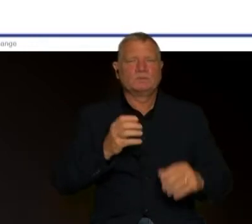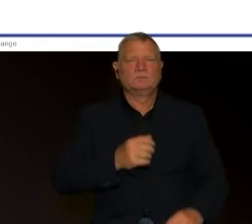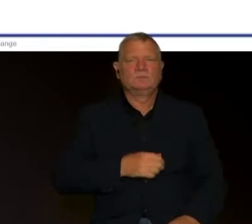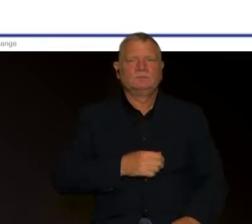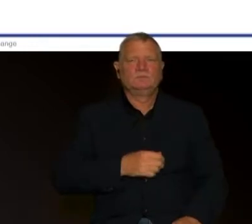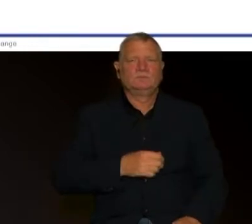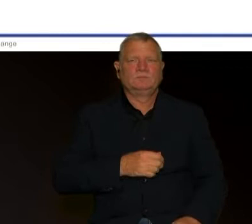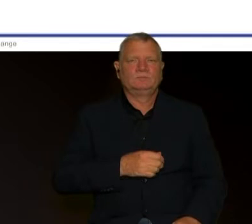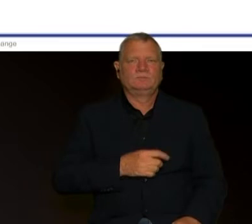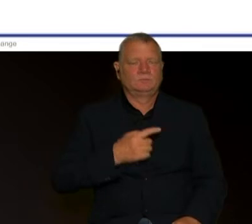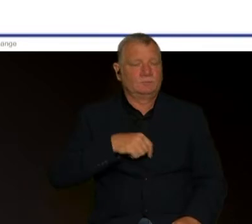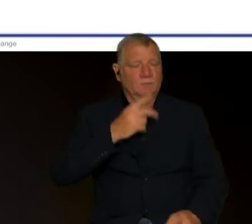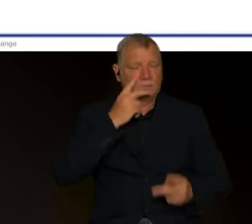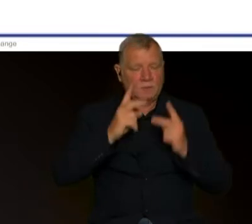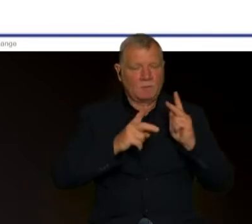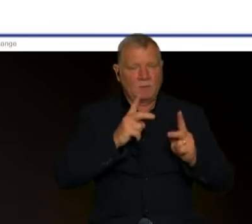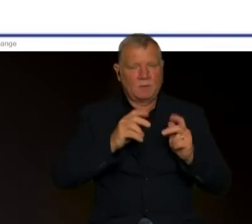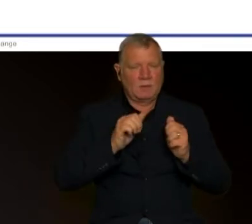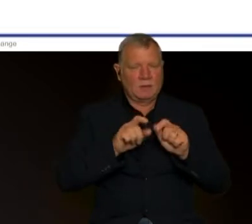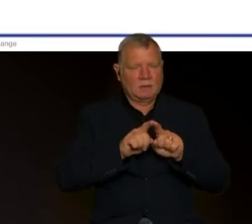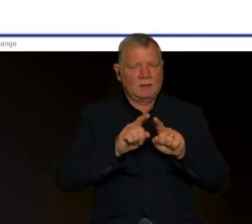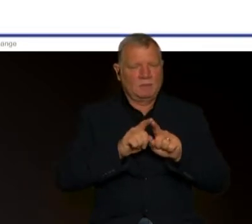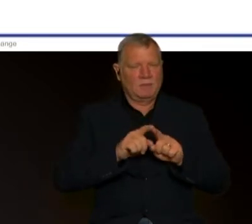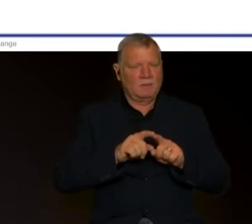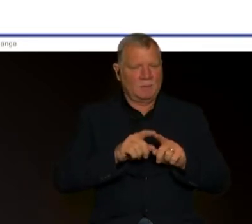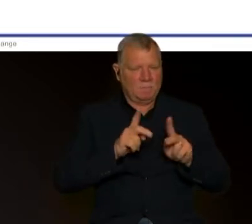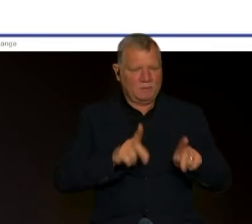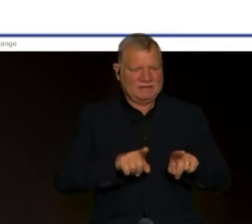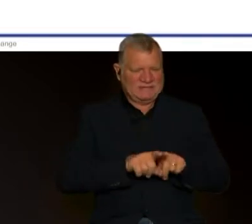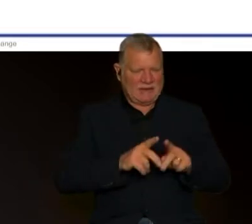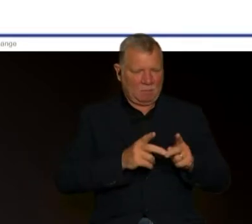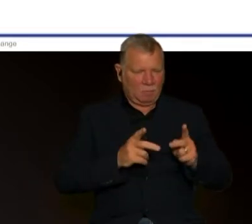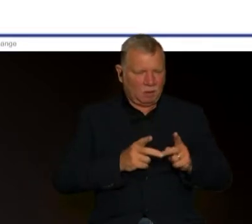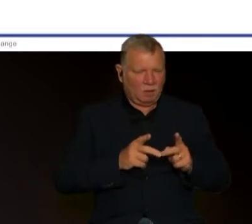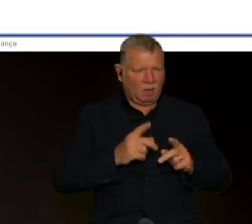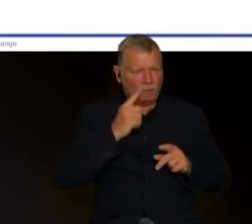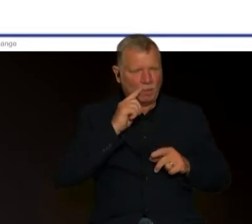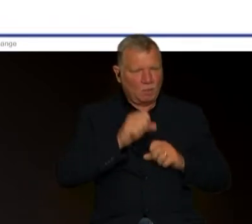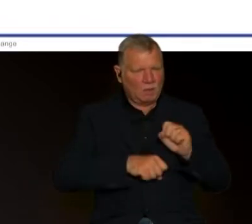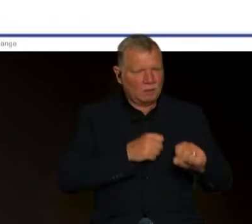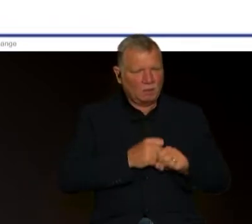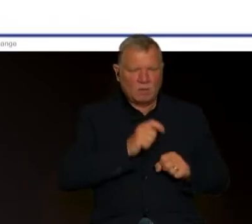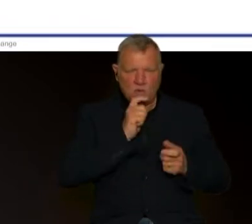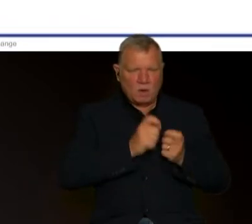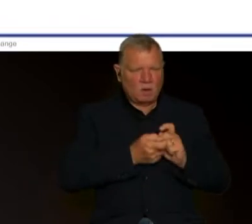position, which is what we see a lot, where we have employees in the same position